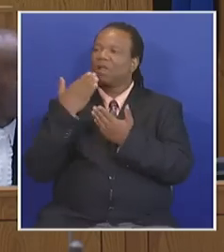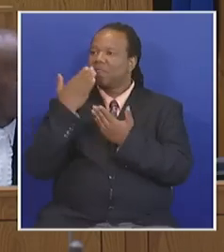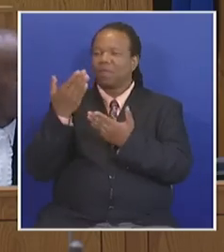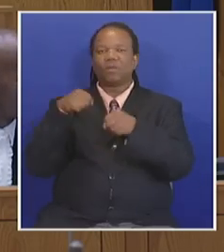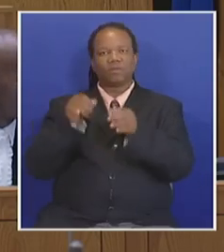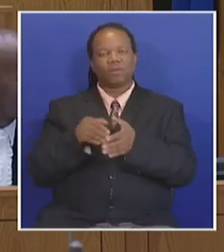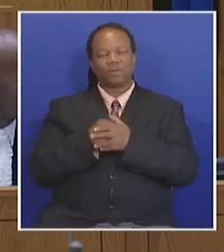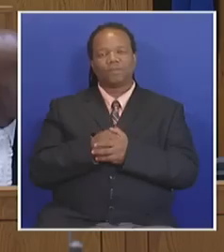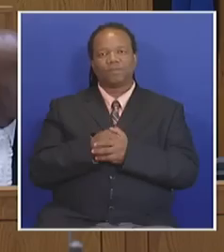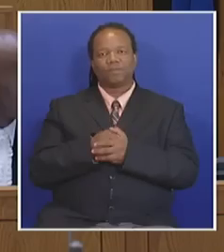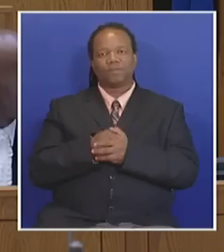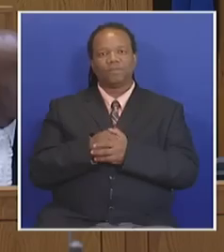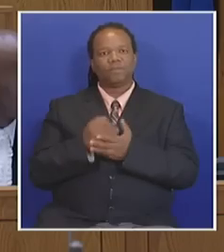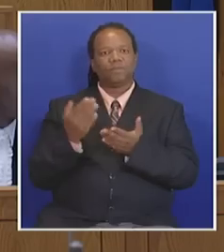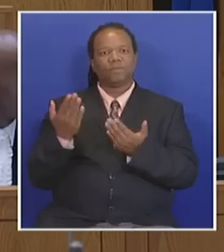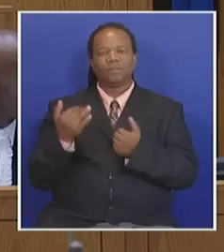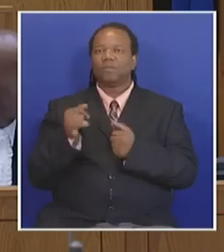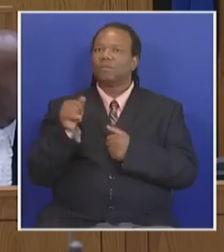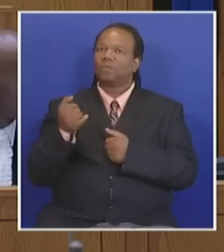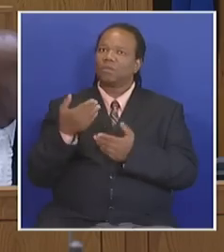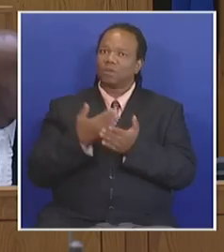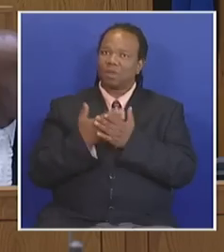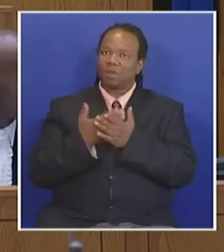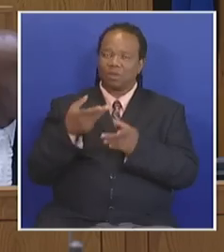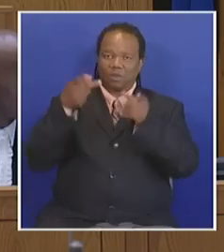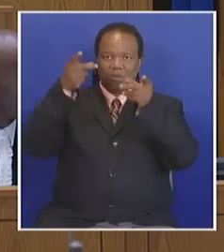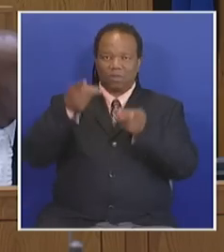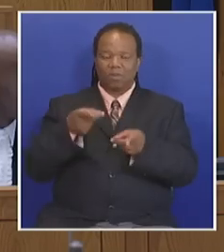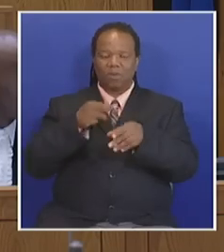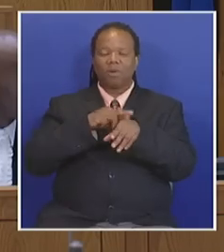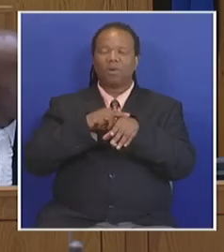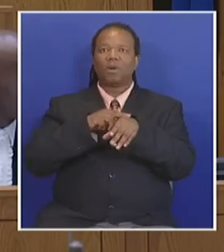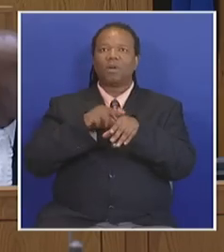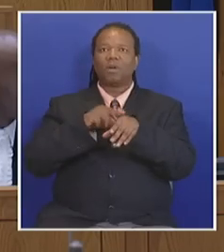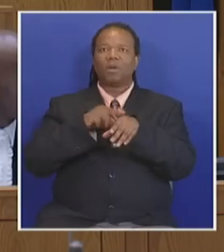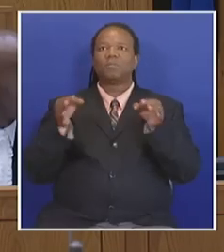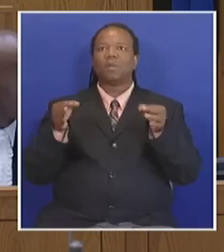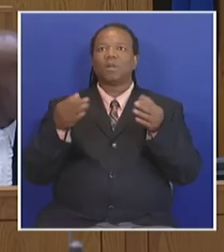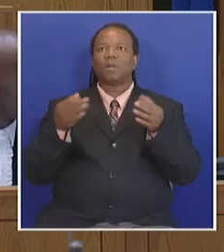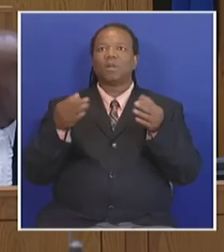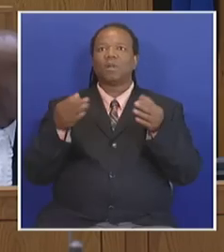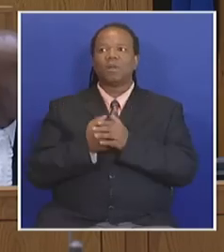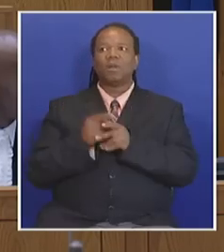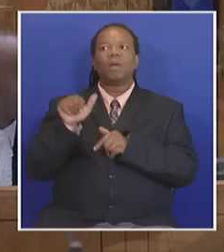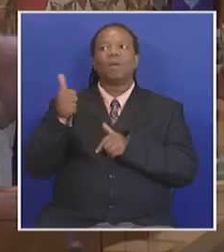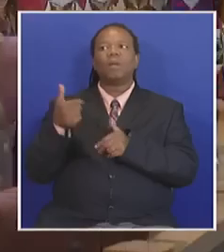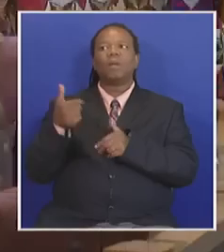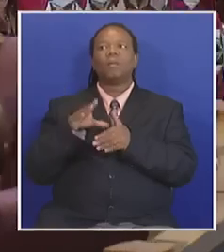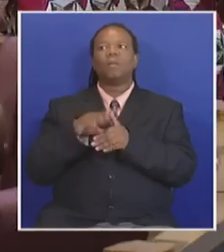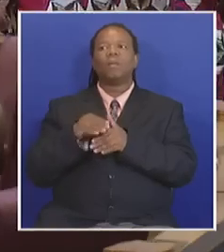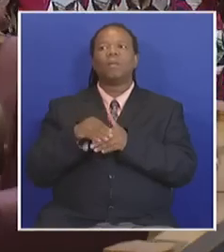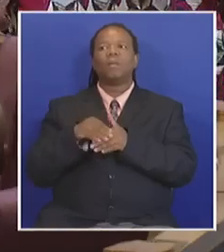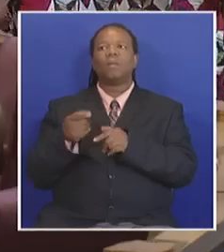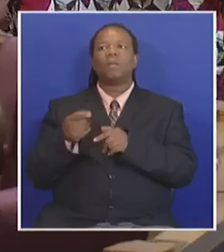Chairperson. Yes, ma'am. I need your ruling in the racist statement that has been uttered by Honorable